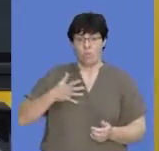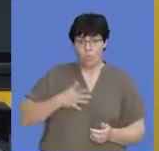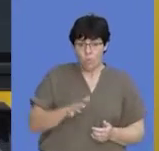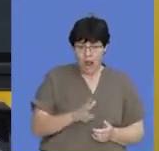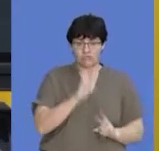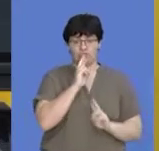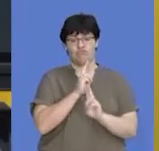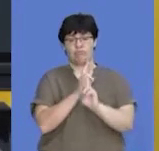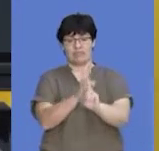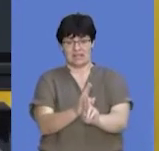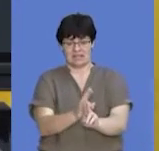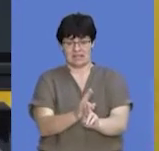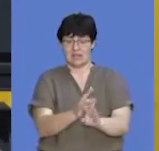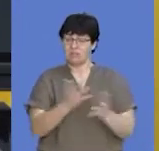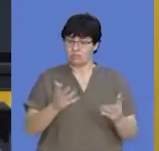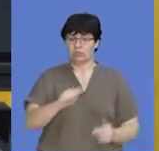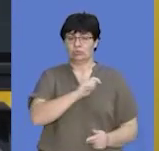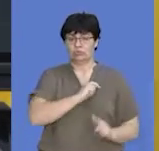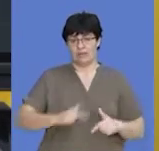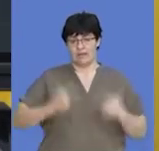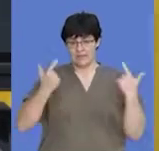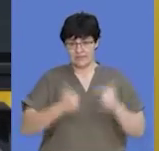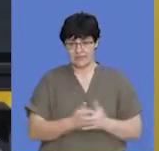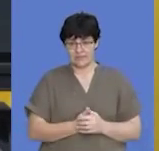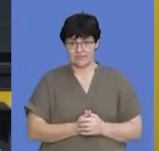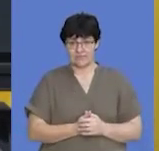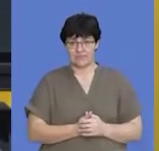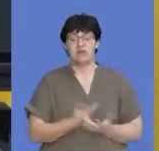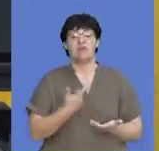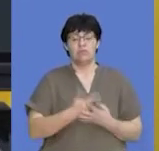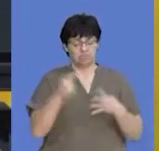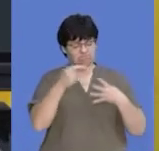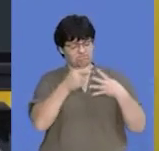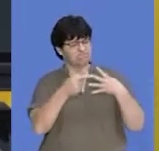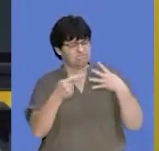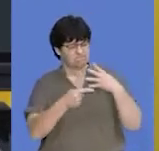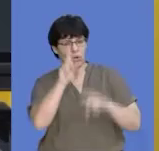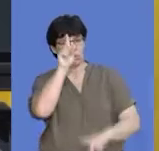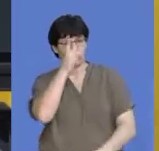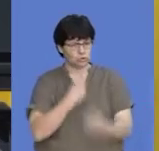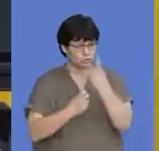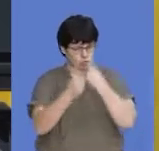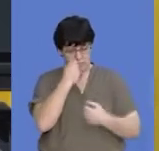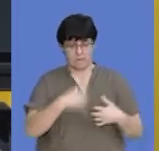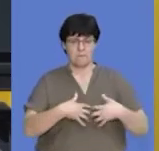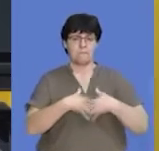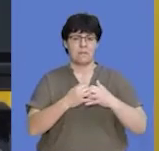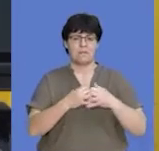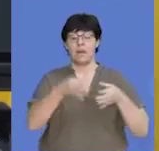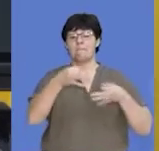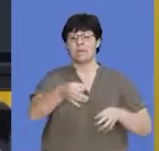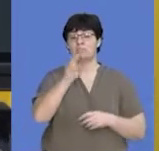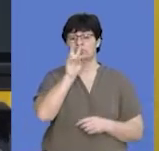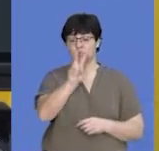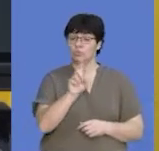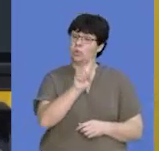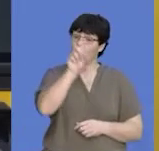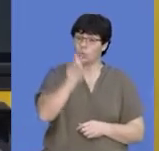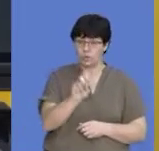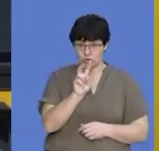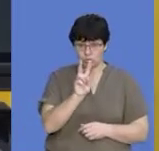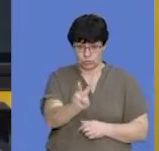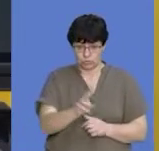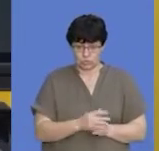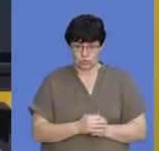want to represent them in reality. So let's look at the types of questions you will get in Geography Paper 2, question